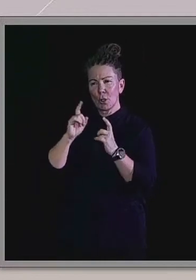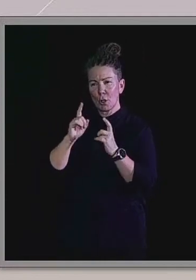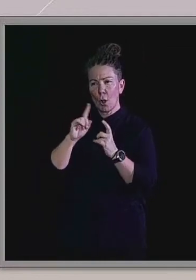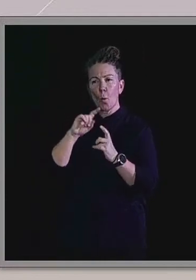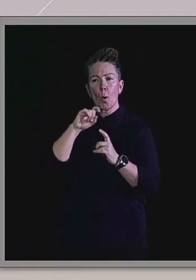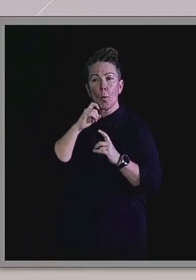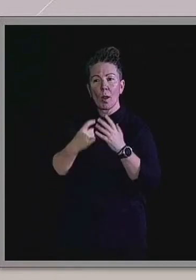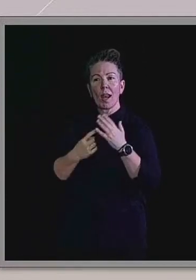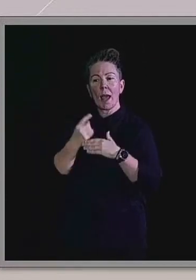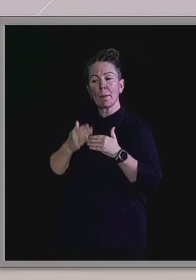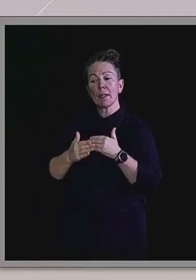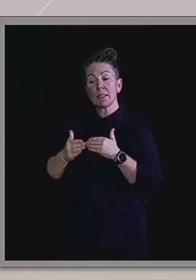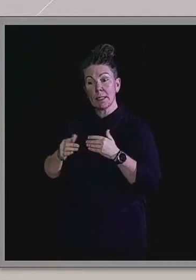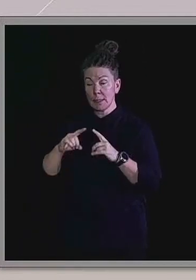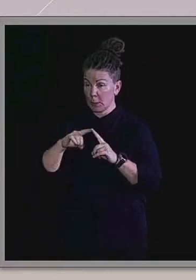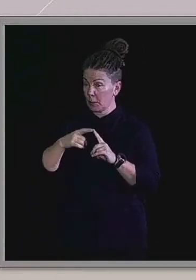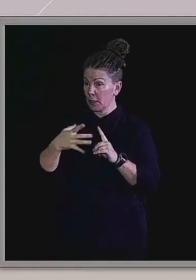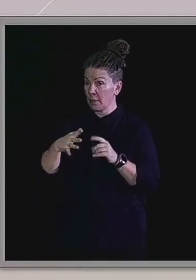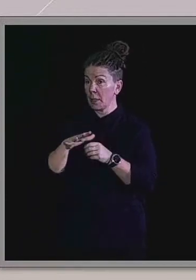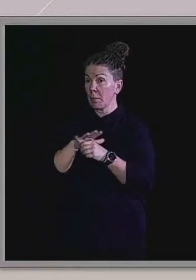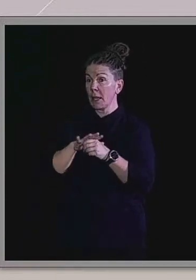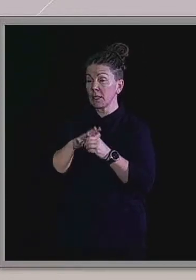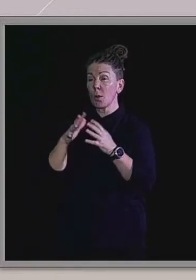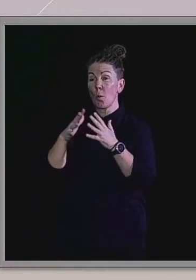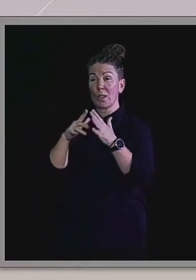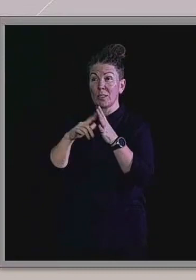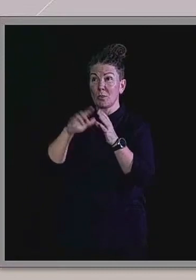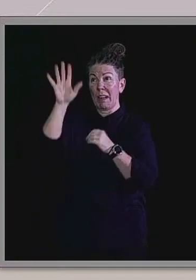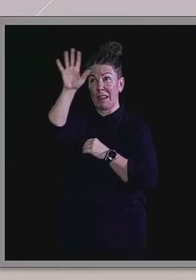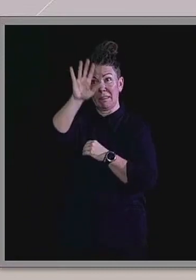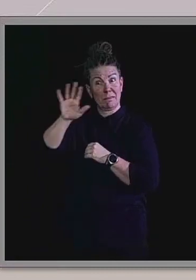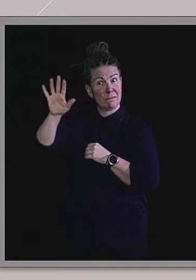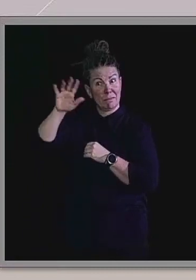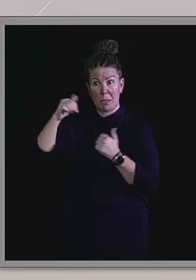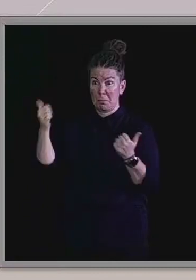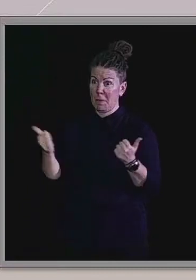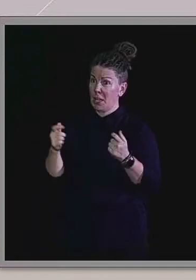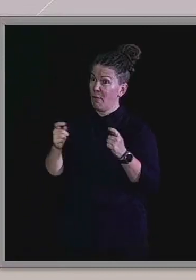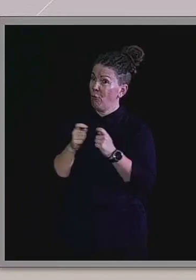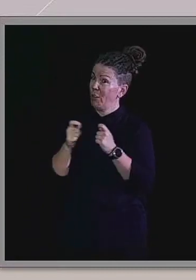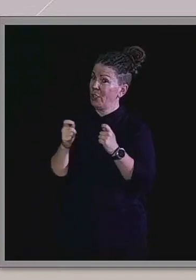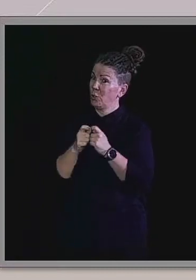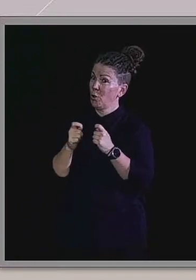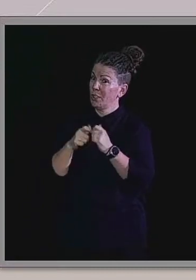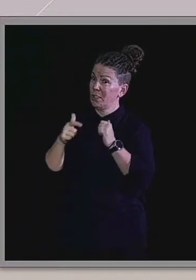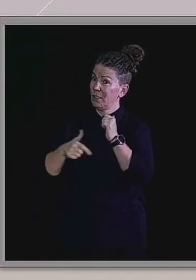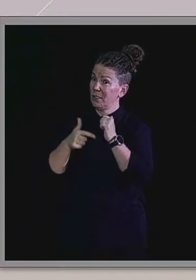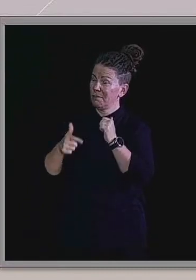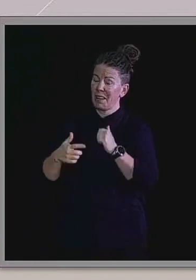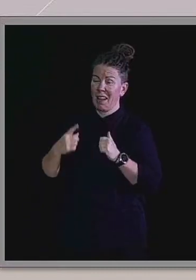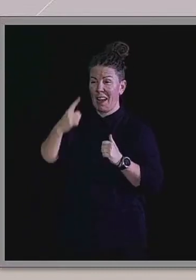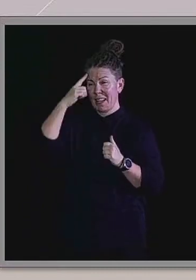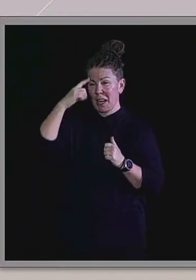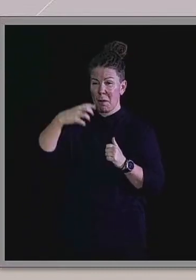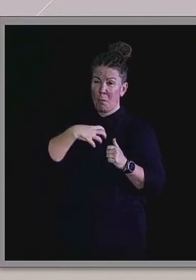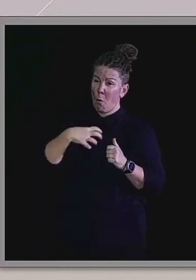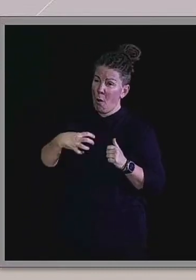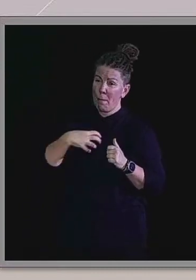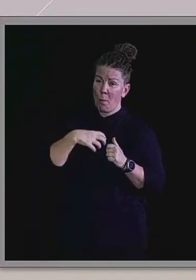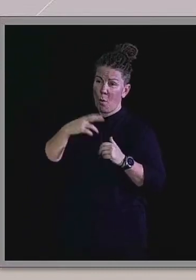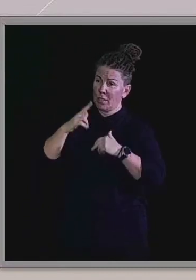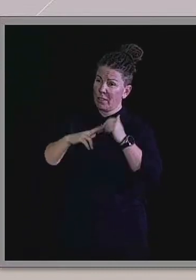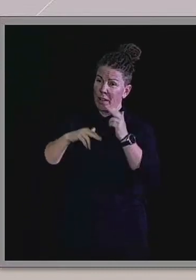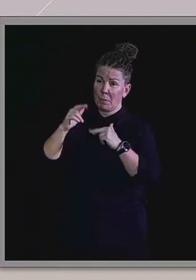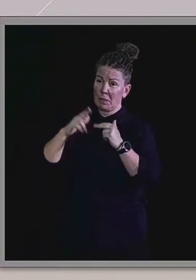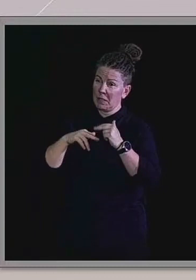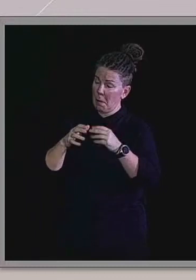happen, particularly in places like Western Australia with a lot of resources, is you are going to see more and more development, and potentially on an even